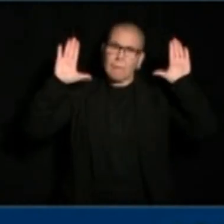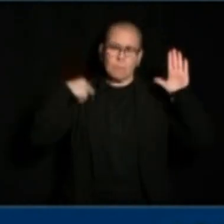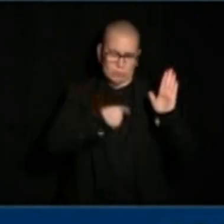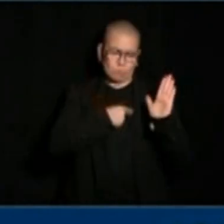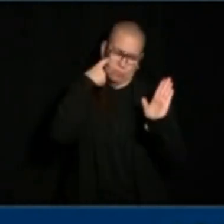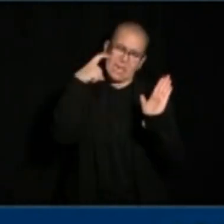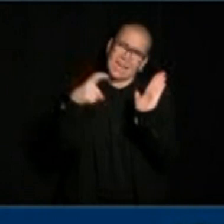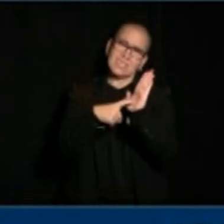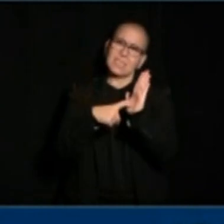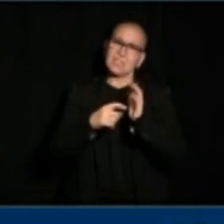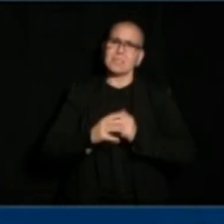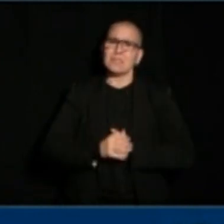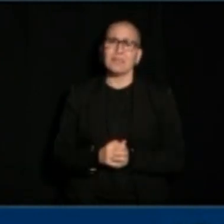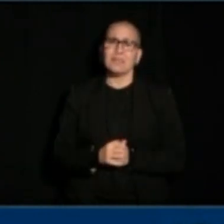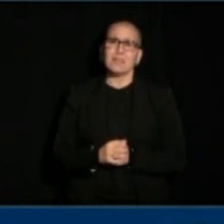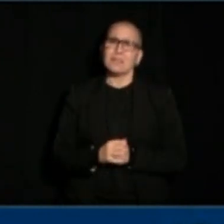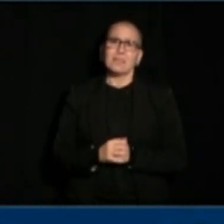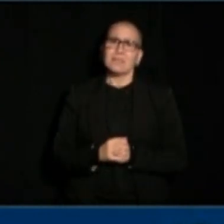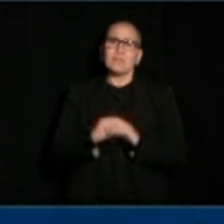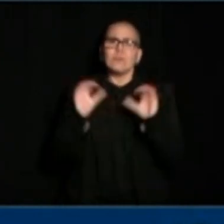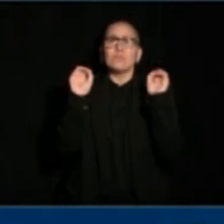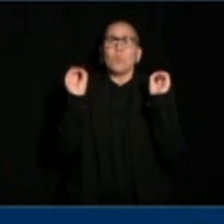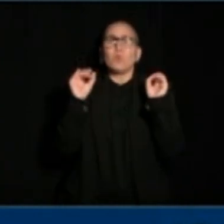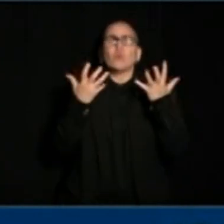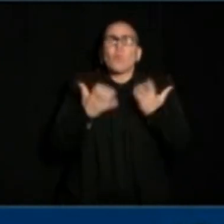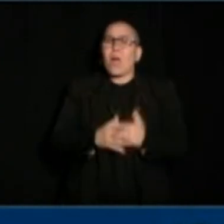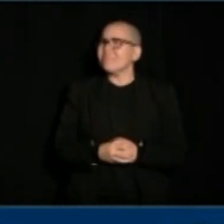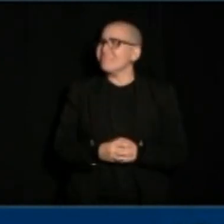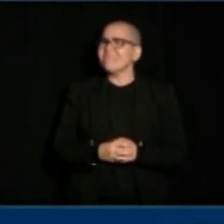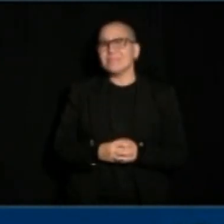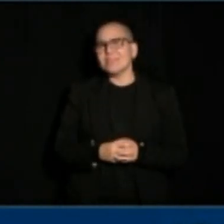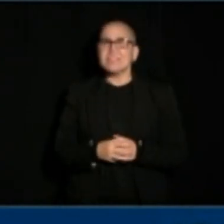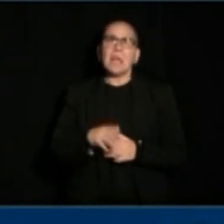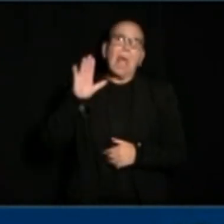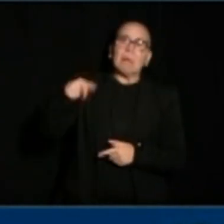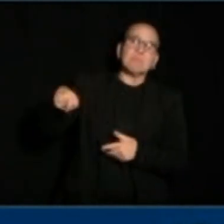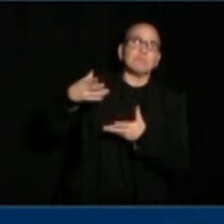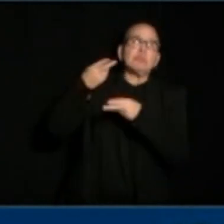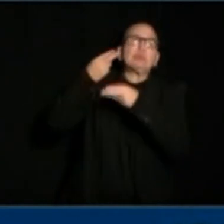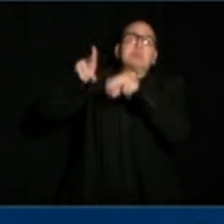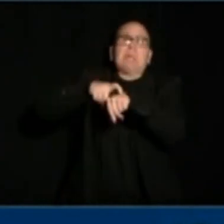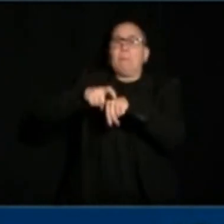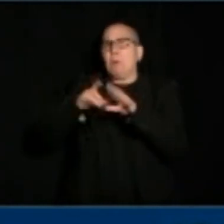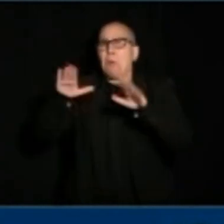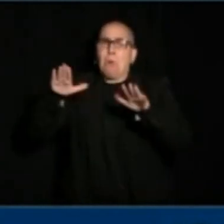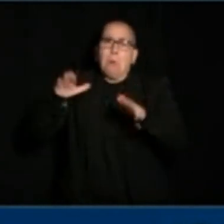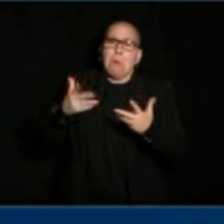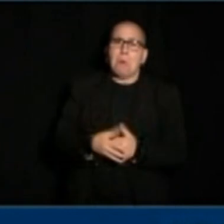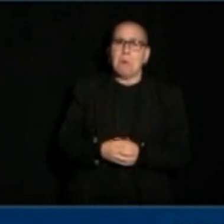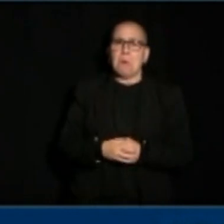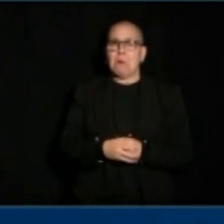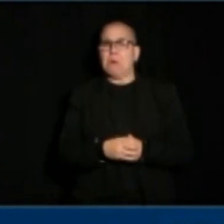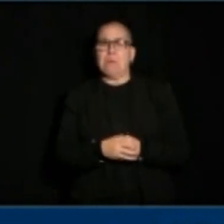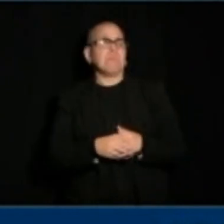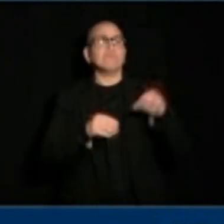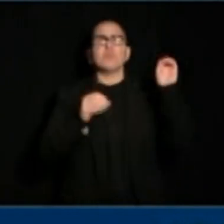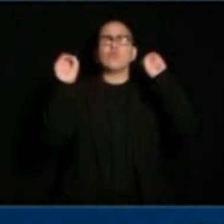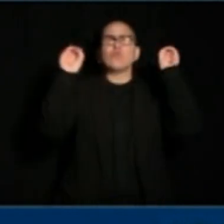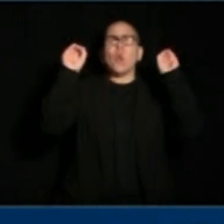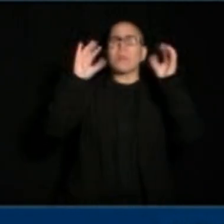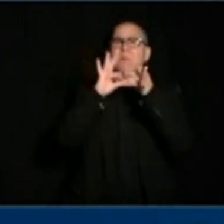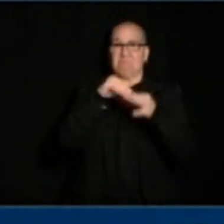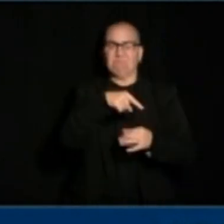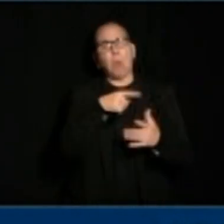no one thinks that this is easy, and no one thinks that this is fair in how it's hitting. This virus is not fair. This